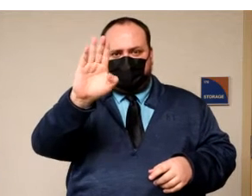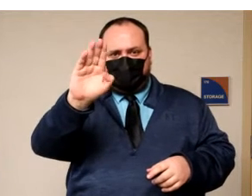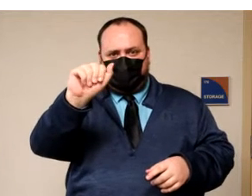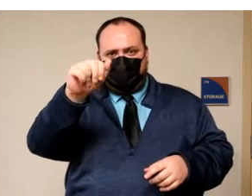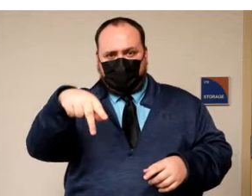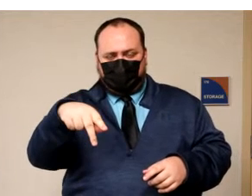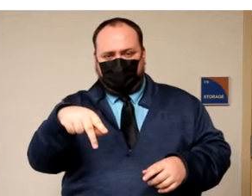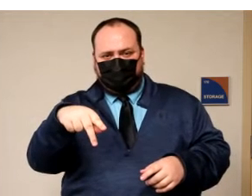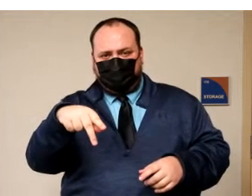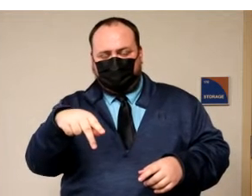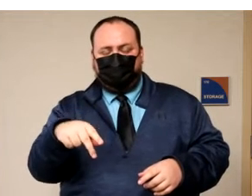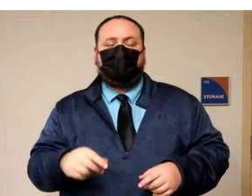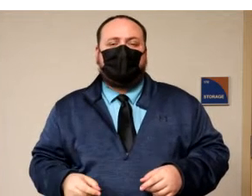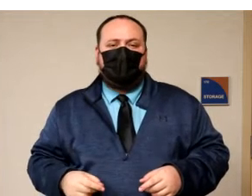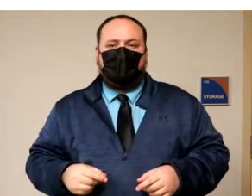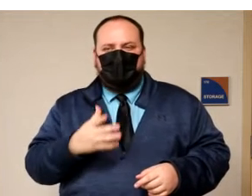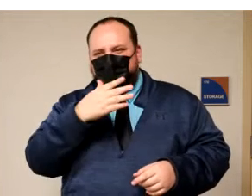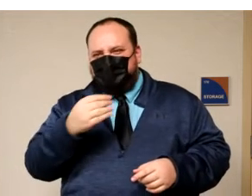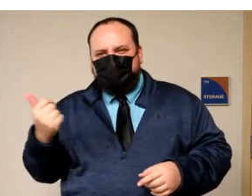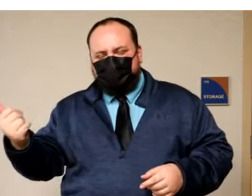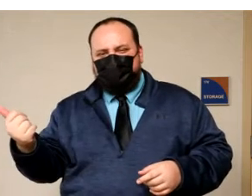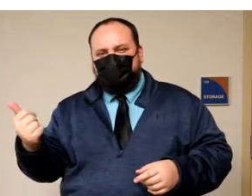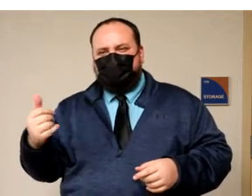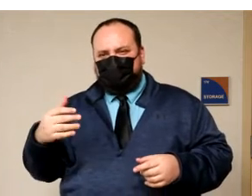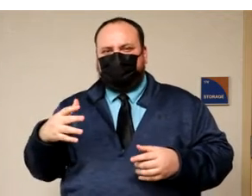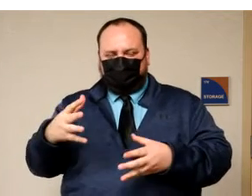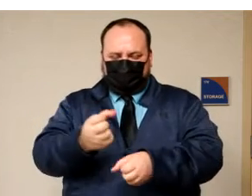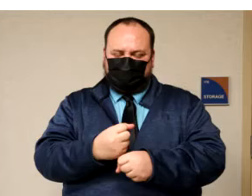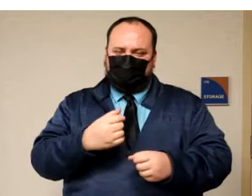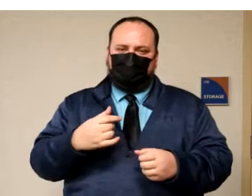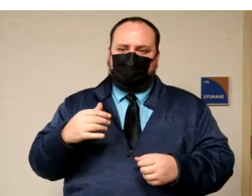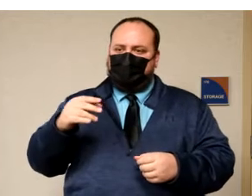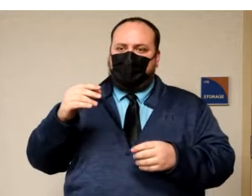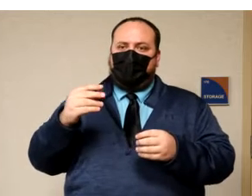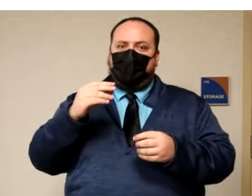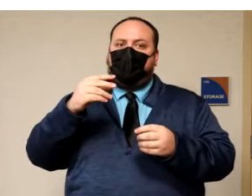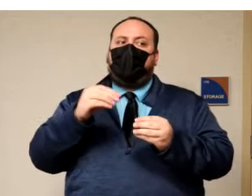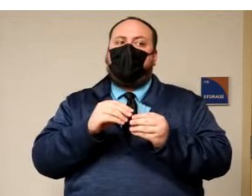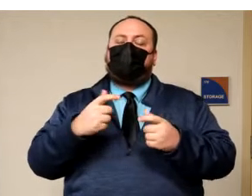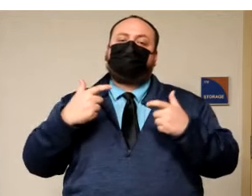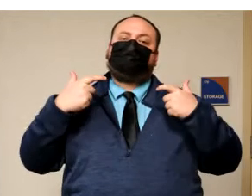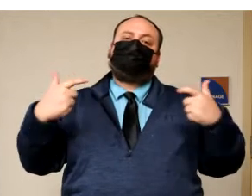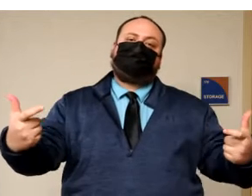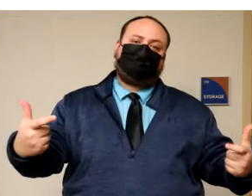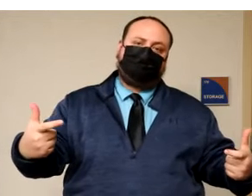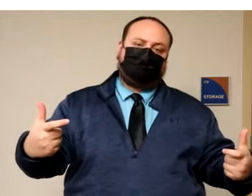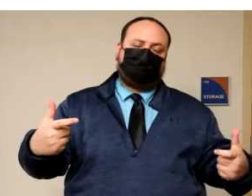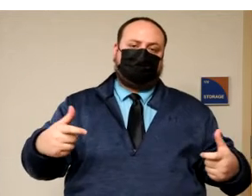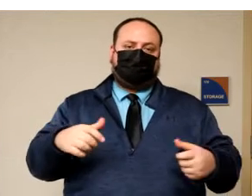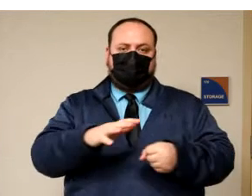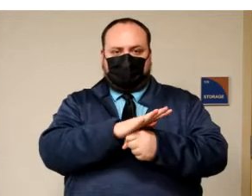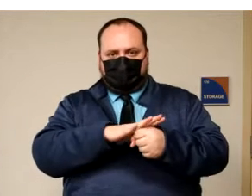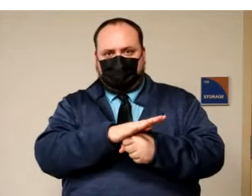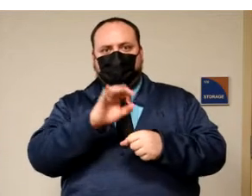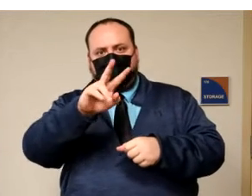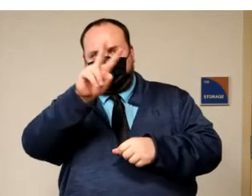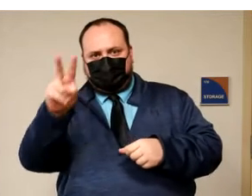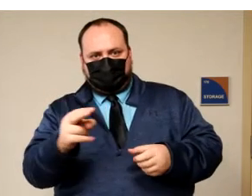and takes in kind of a large portion of the rest of Visalia, staying pretty central to